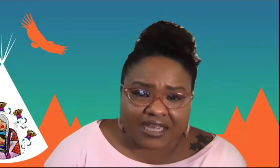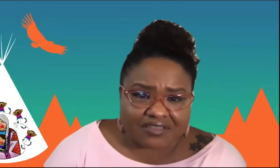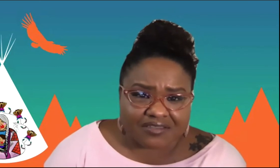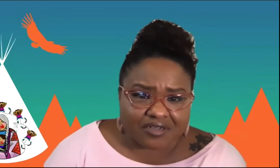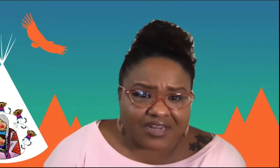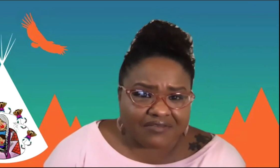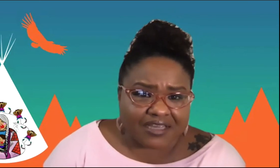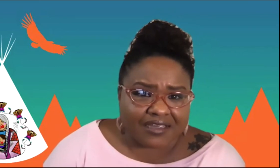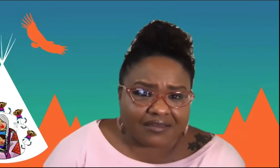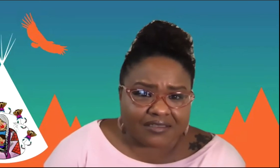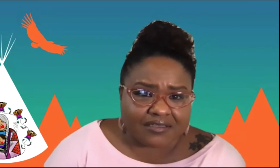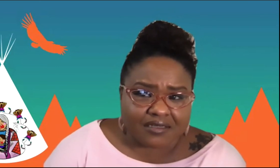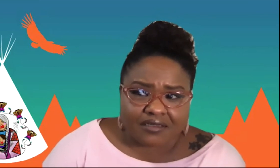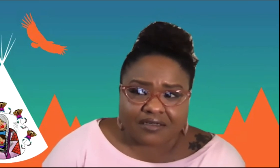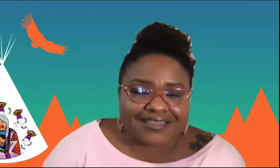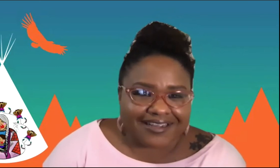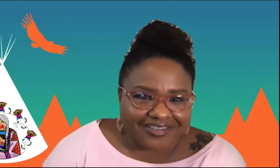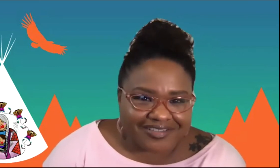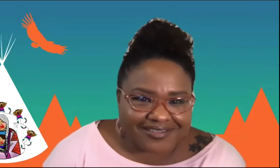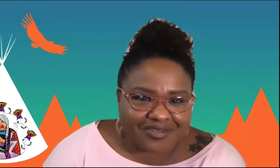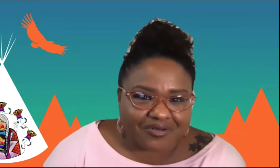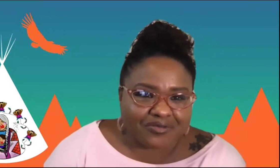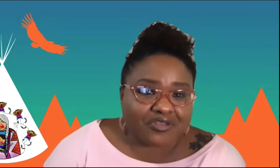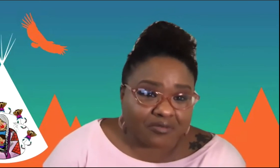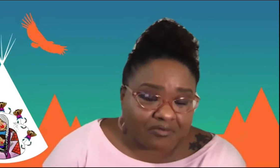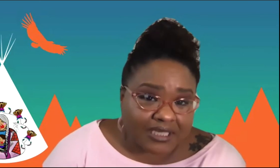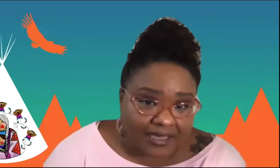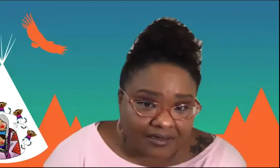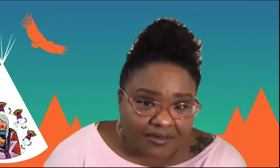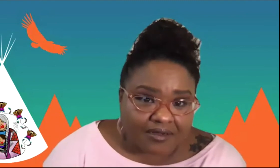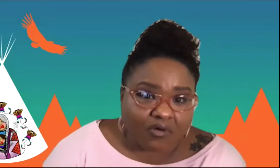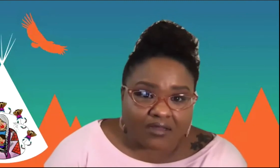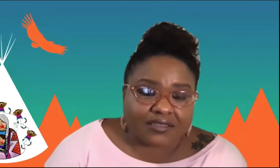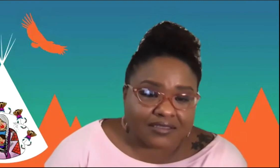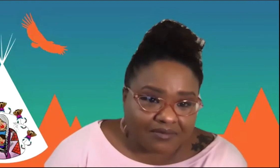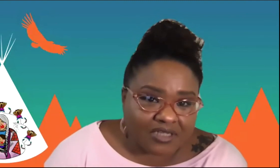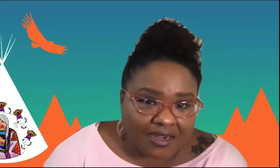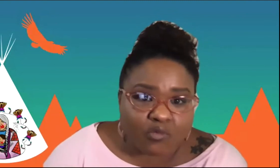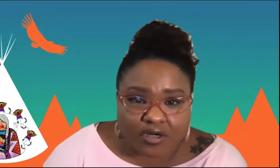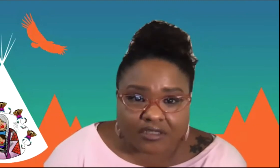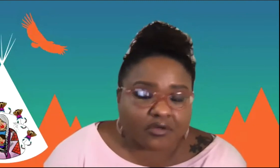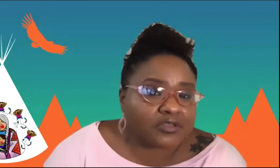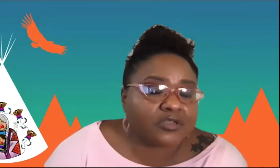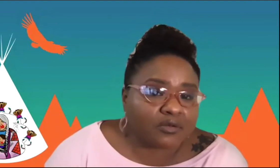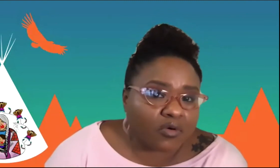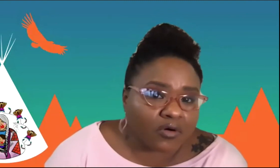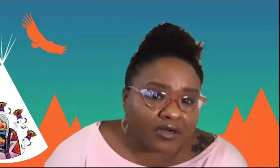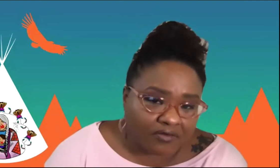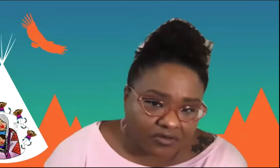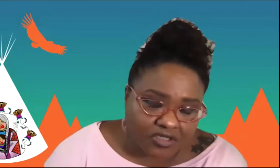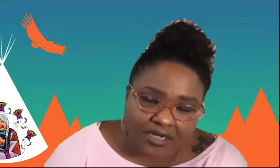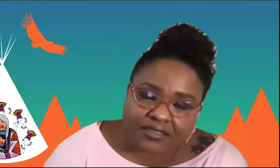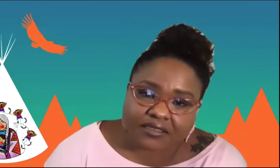that we have to sort of navigate these containers to do what we can, while at the same time working towards doing more